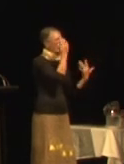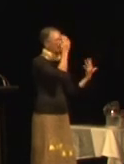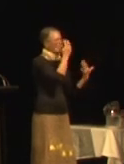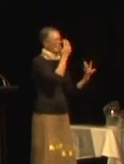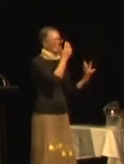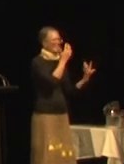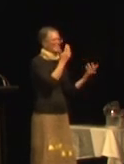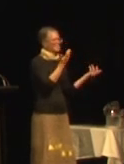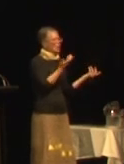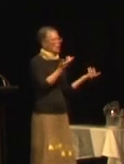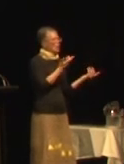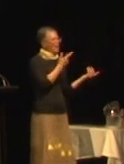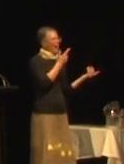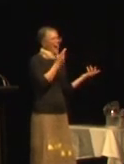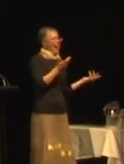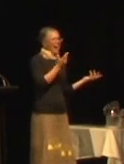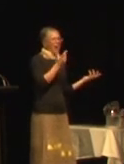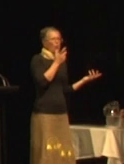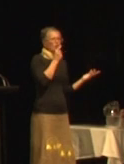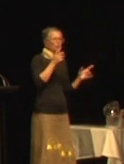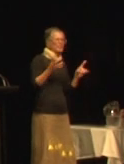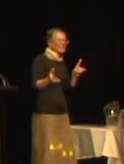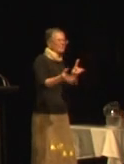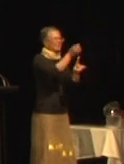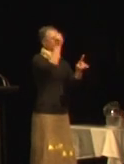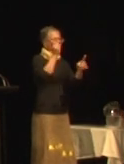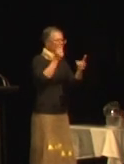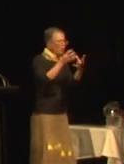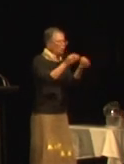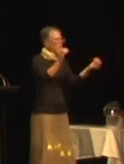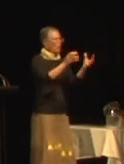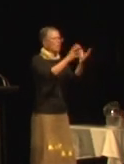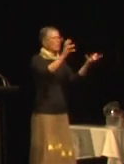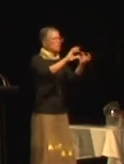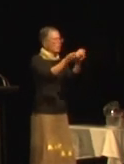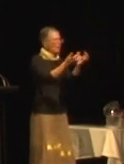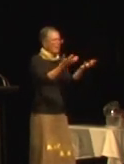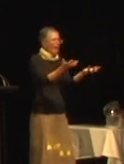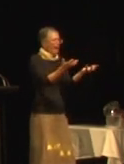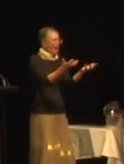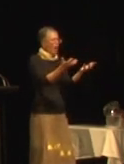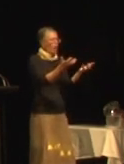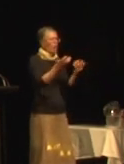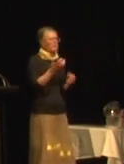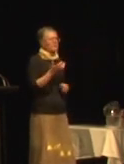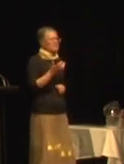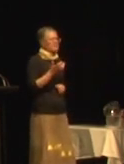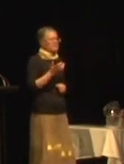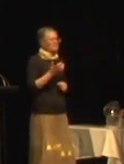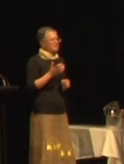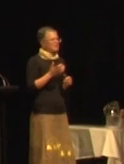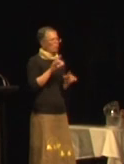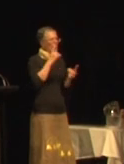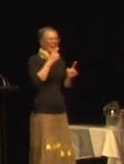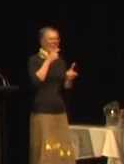to lean in to tackling this big problem. How do you dramatically increase the number of people in the world who do this work? until